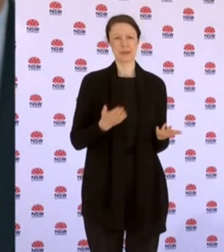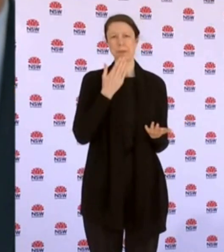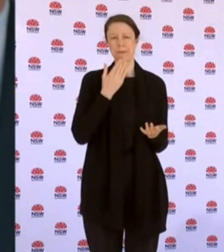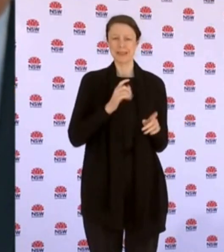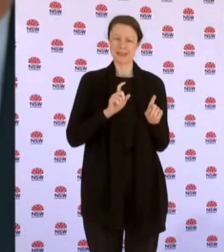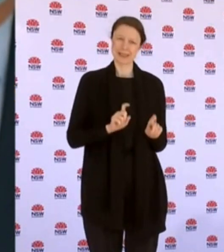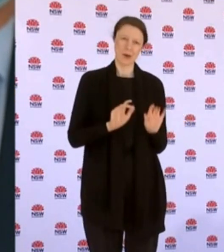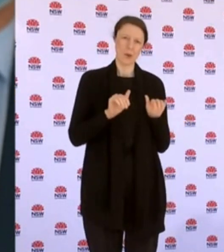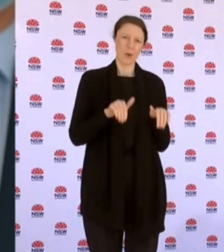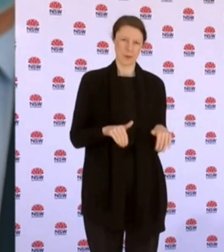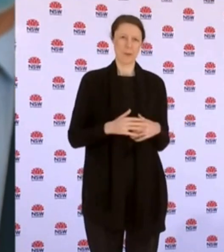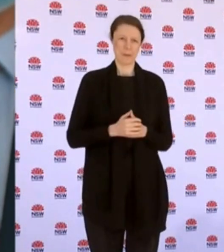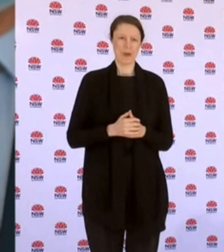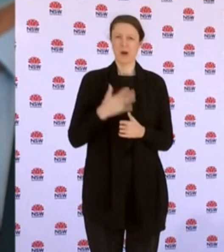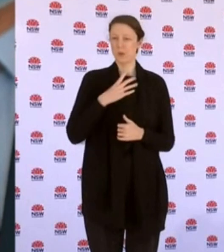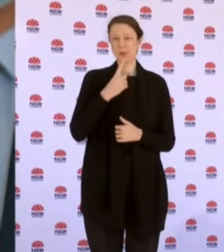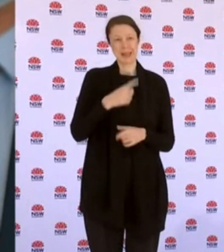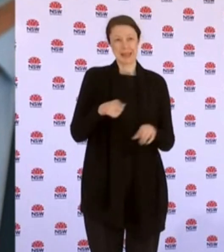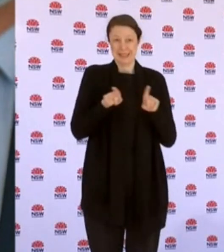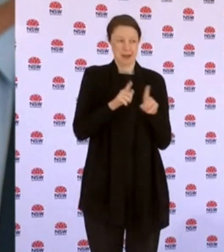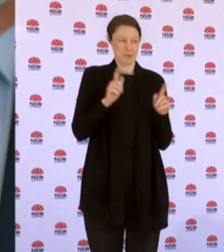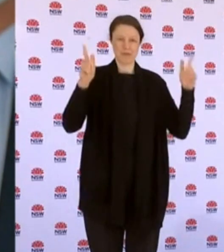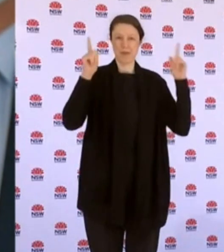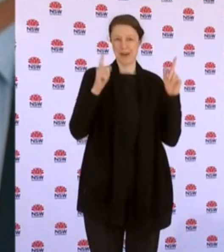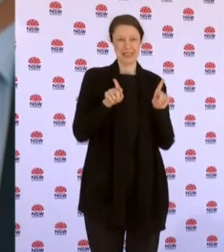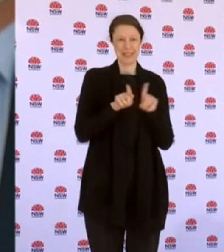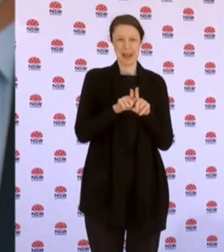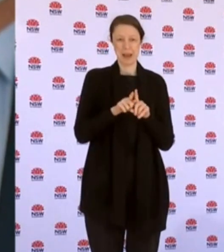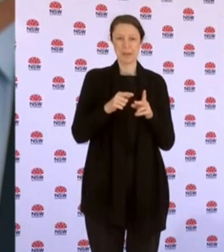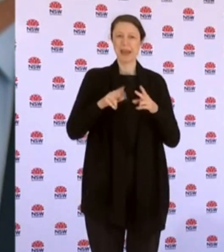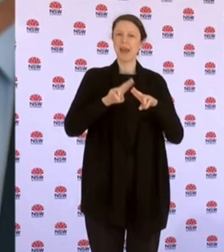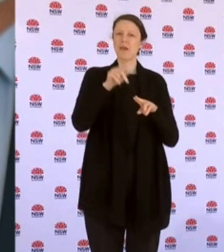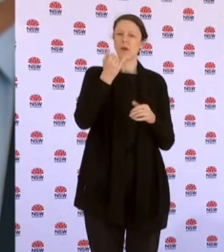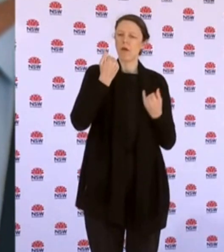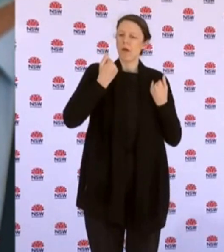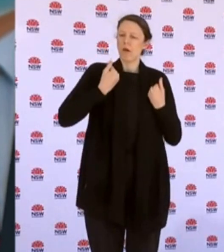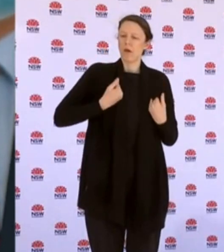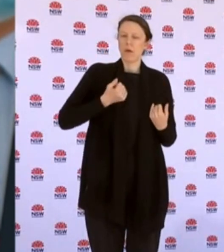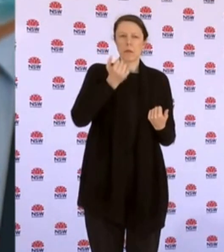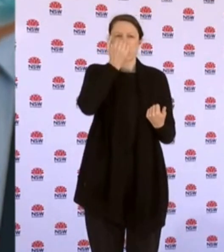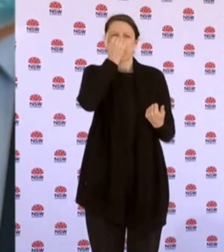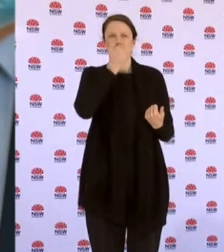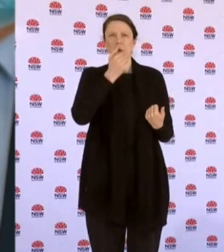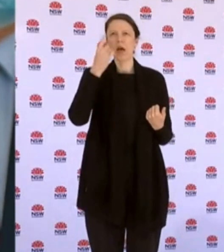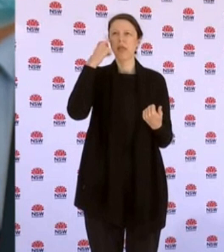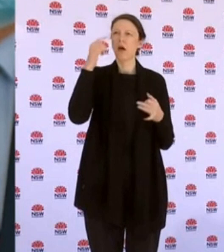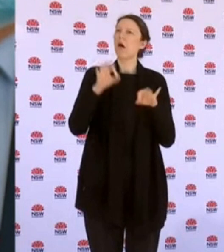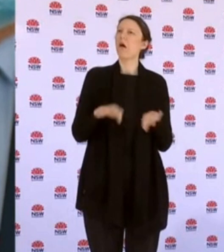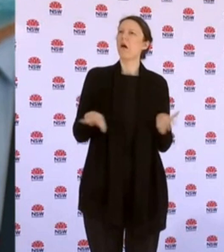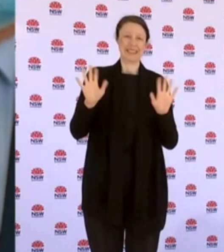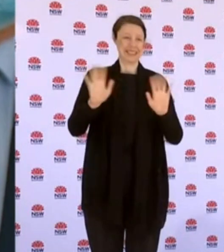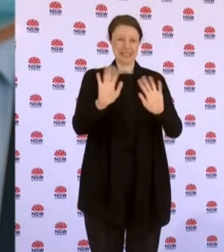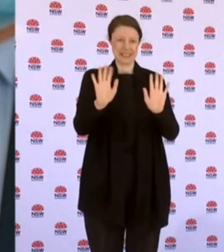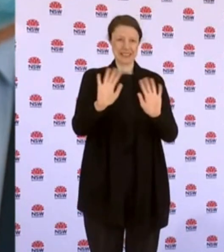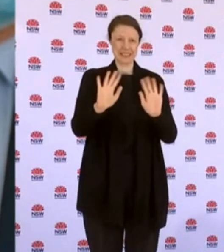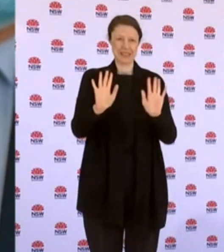message the Premier has given. It's important that if you have the most minimal symptoms, you don't delay. So don't say, oh, it might just be a bit of